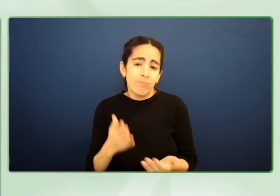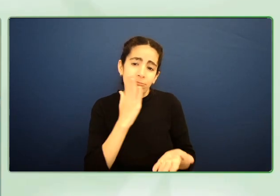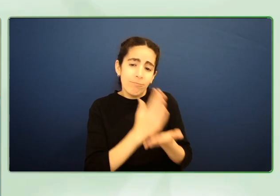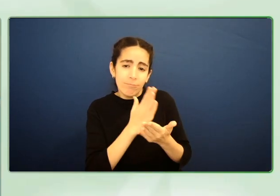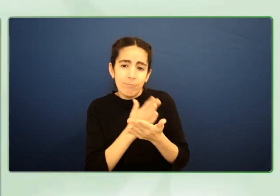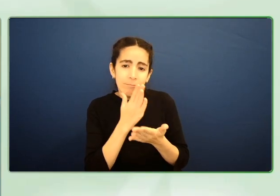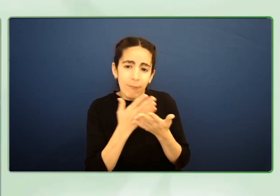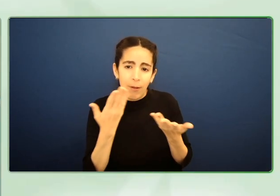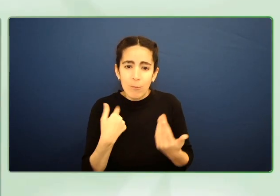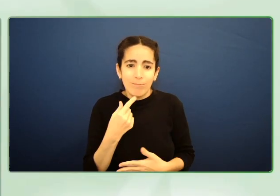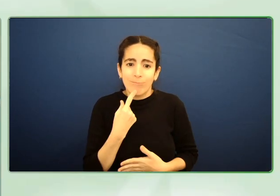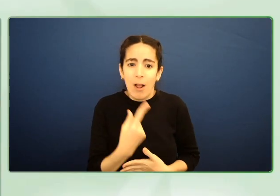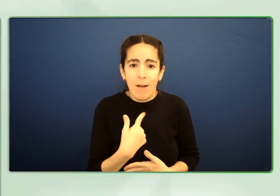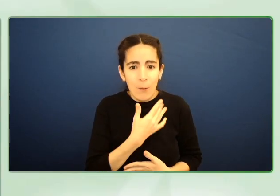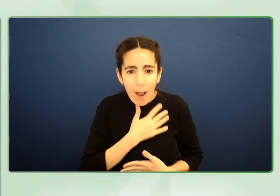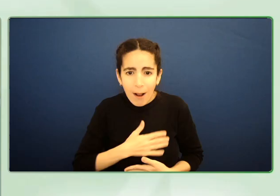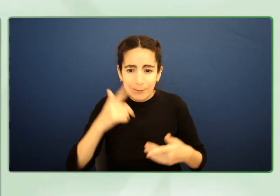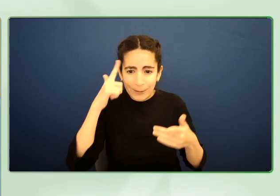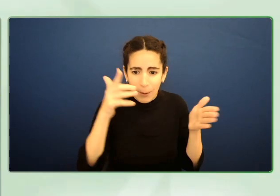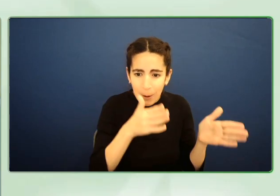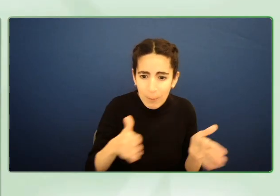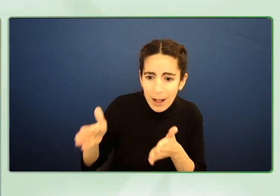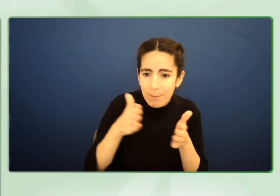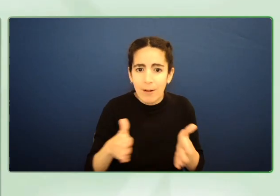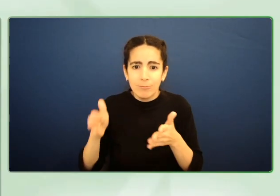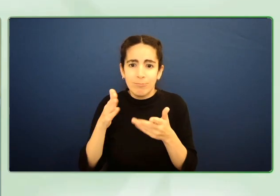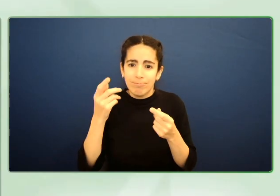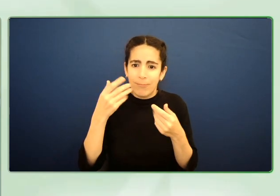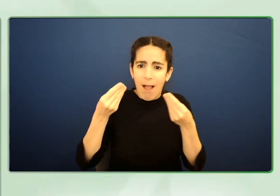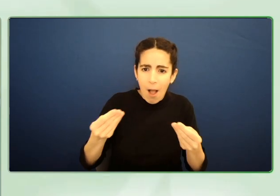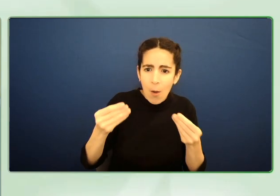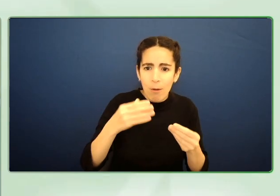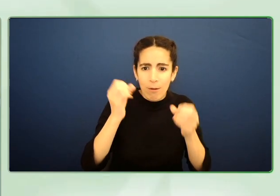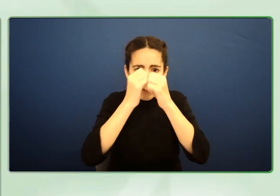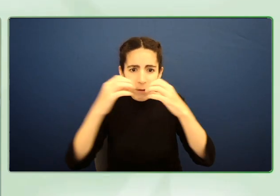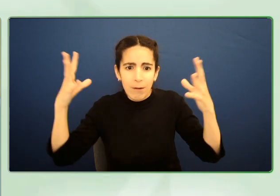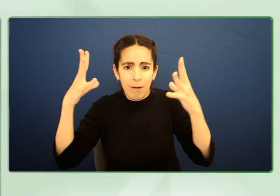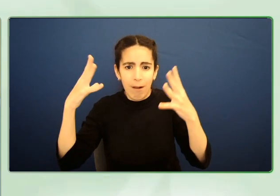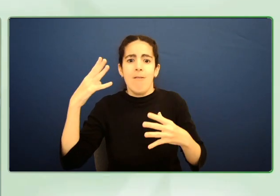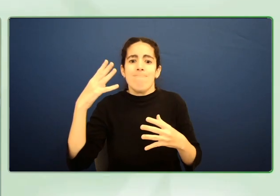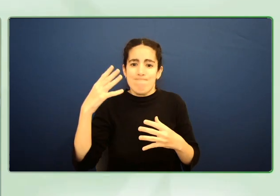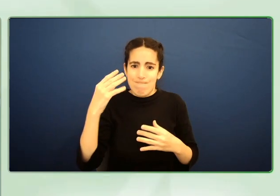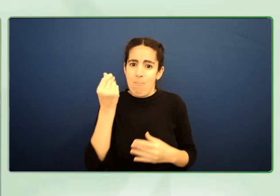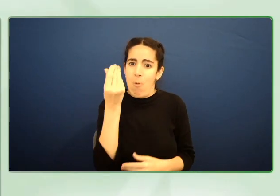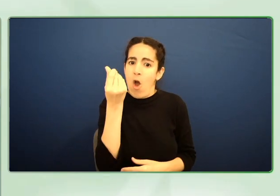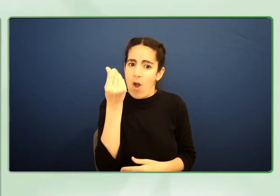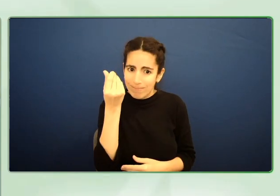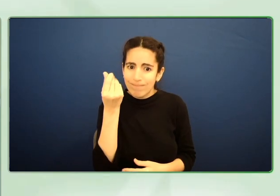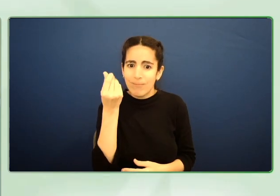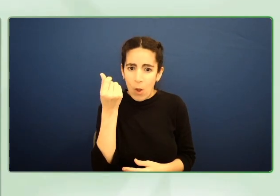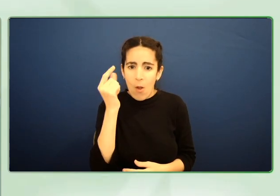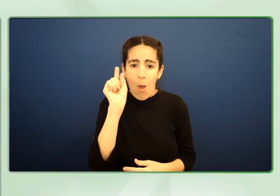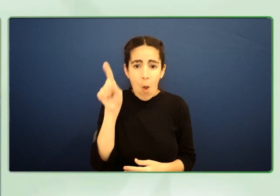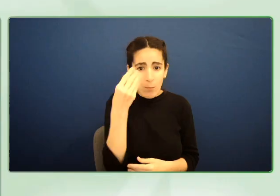much effort this will take. Not only money, effort, believe me. So I was like telling people, you know, I